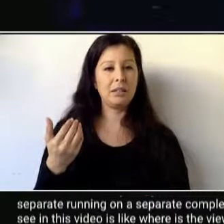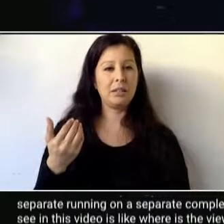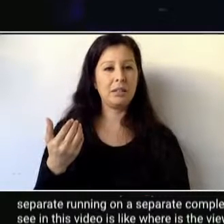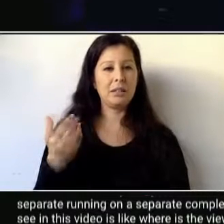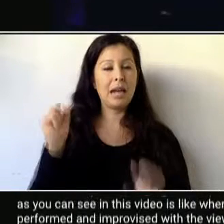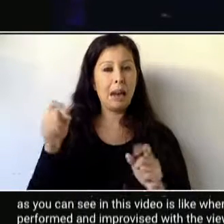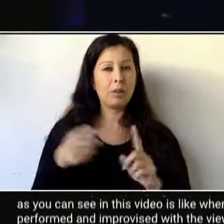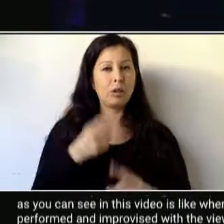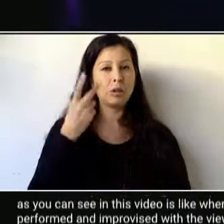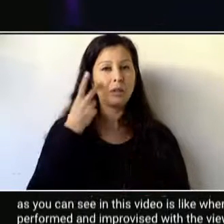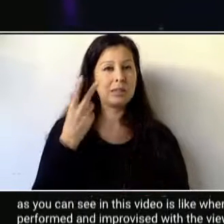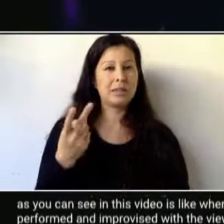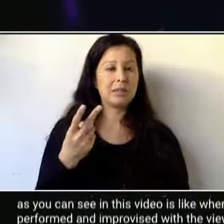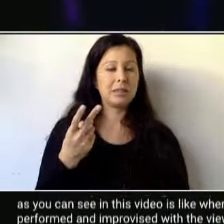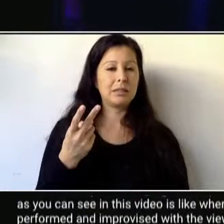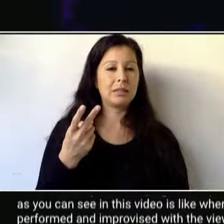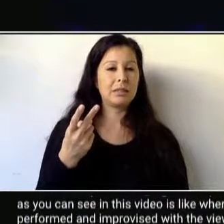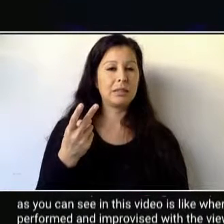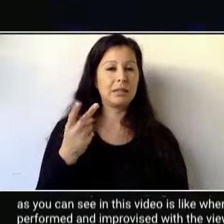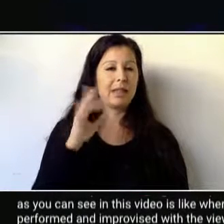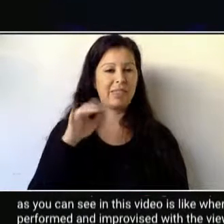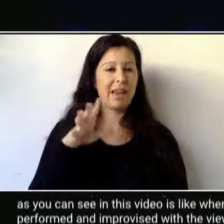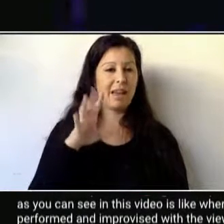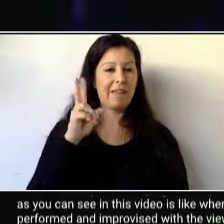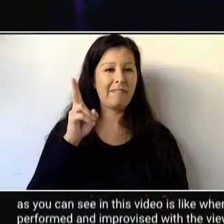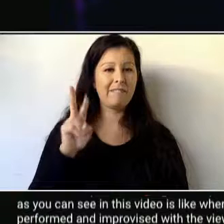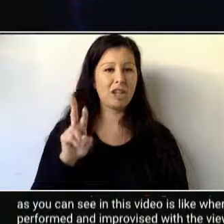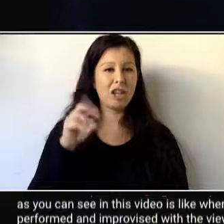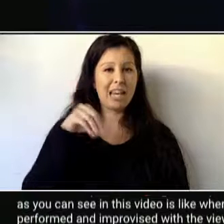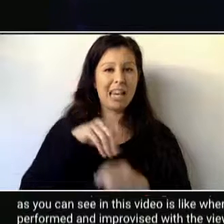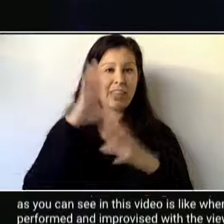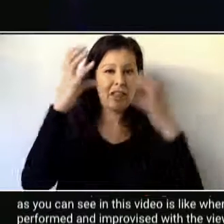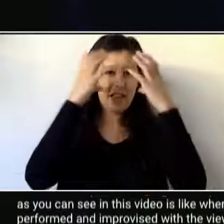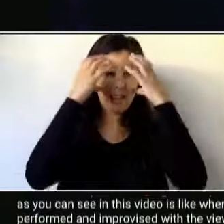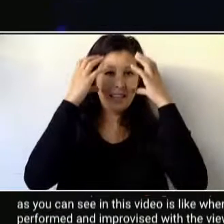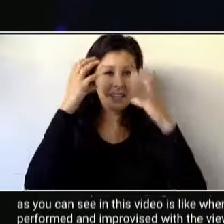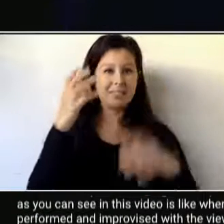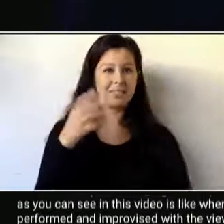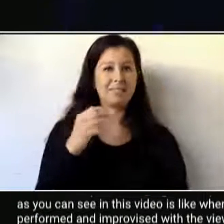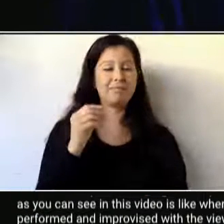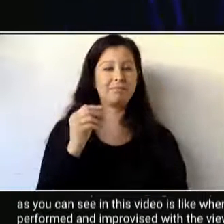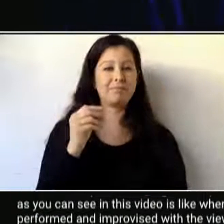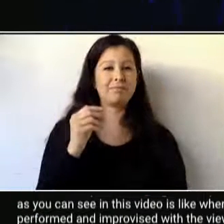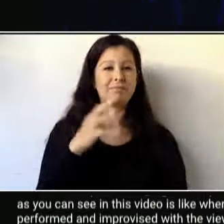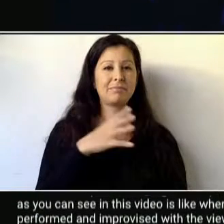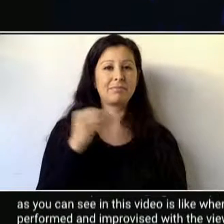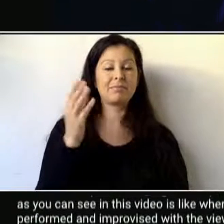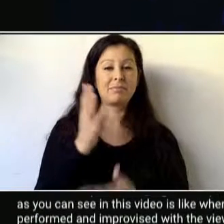had to see a virtual environment in their headsets.